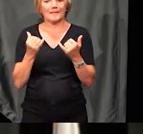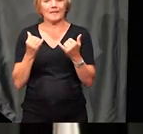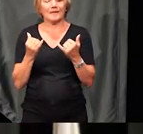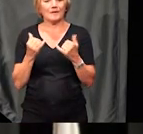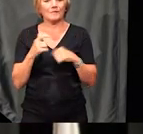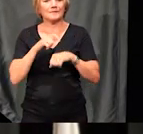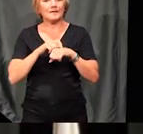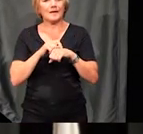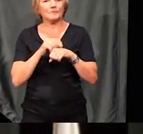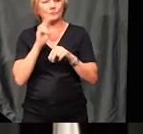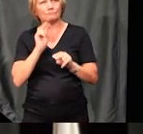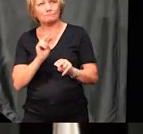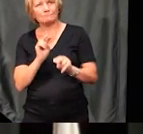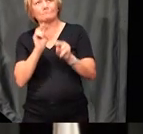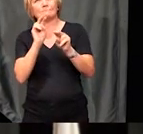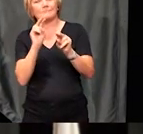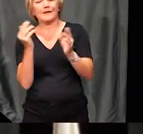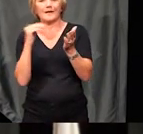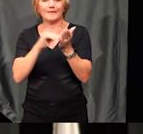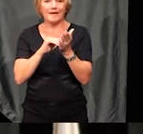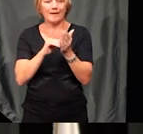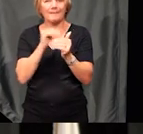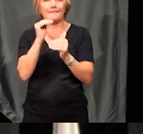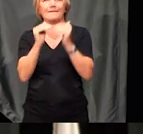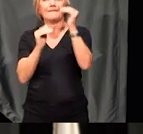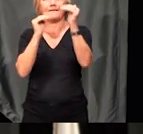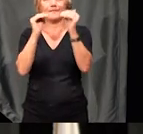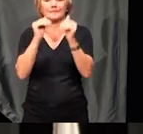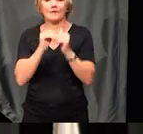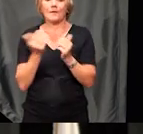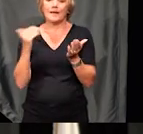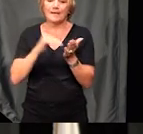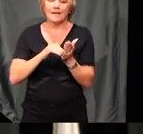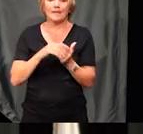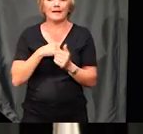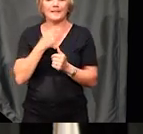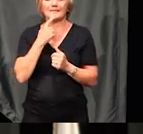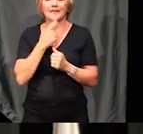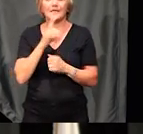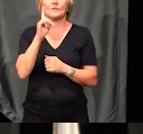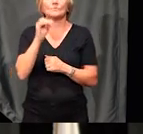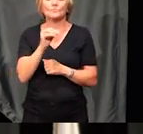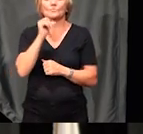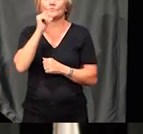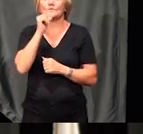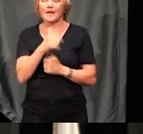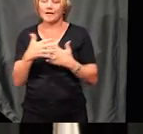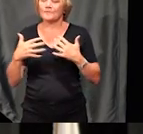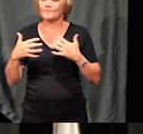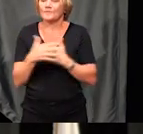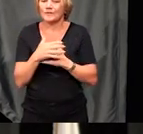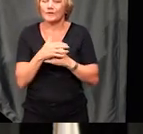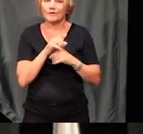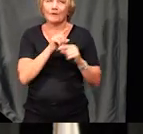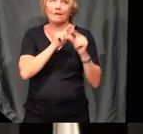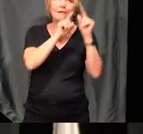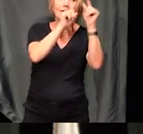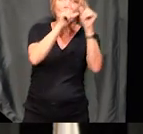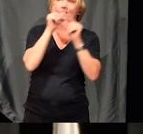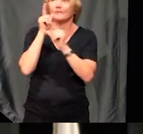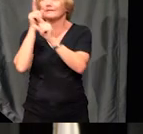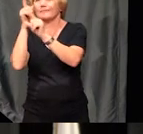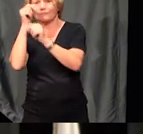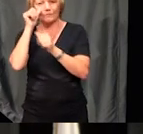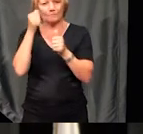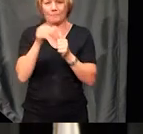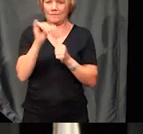to look up for something higher. Again, I say, do not fear heights. Remember that